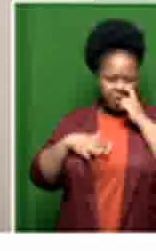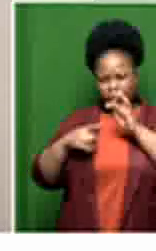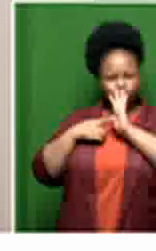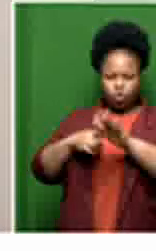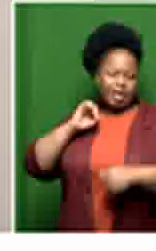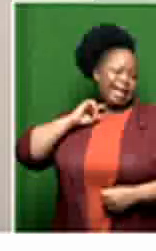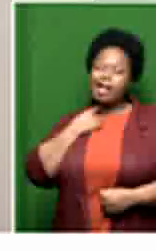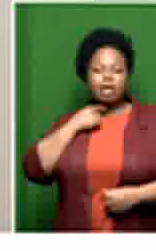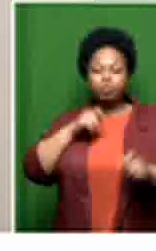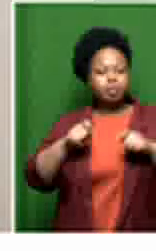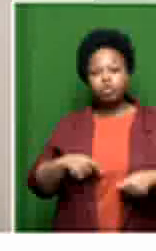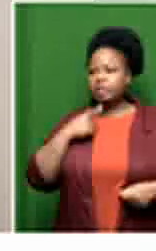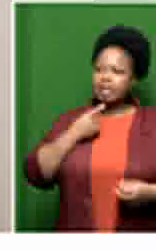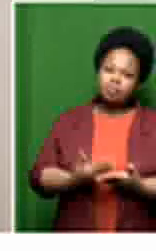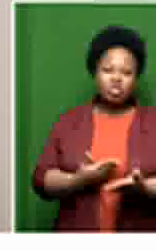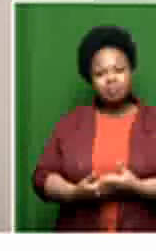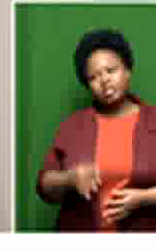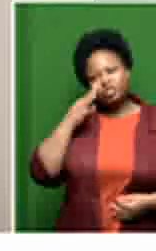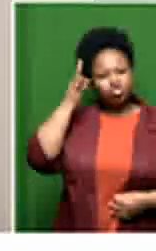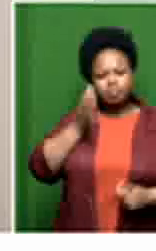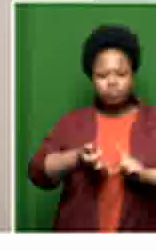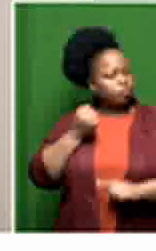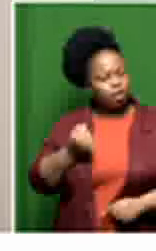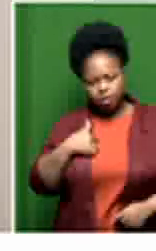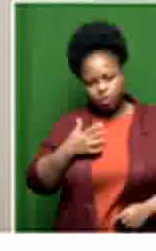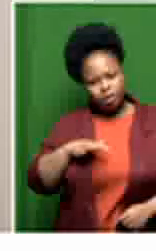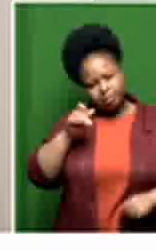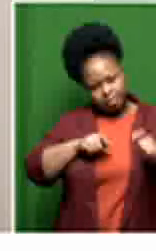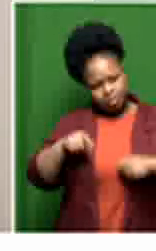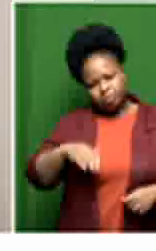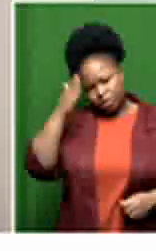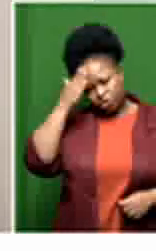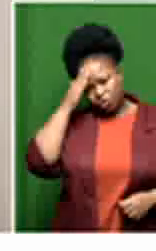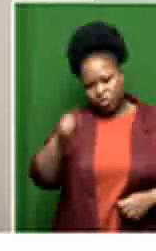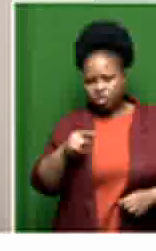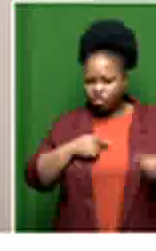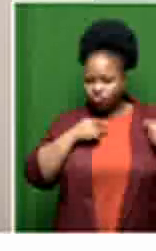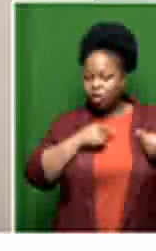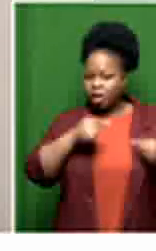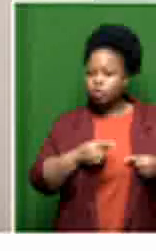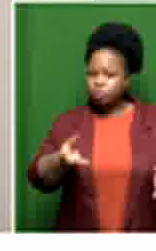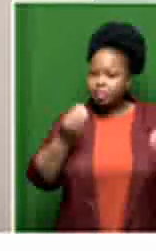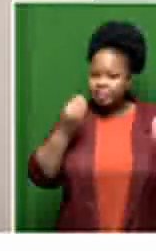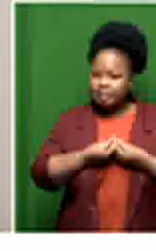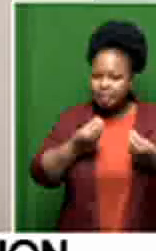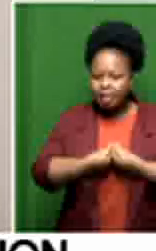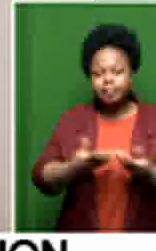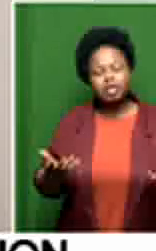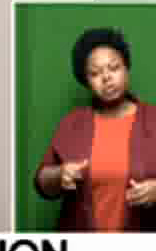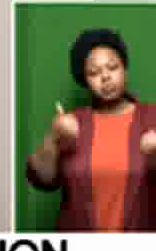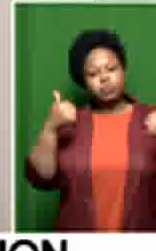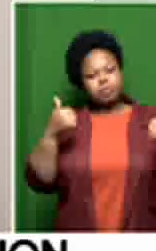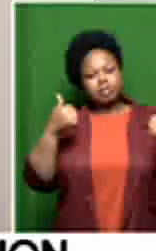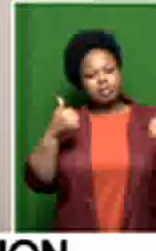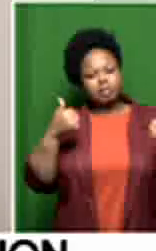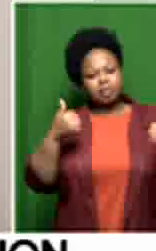and say, no, everything is possible, dreams come true. I want them to know that it's a struggle to get something that is really good